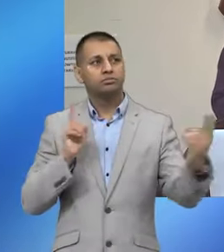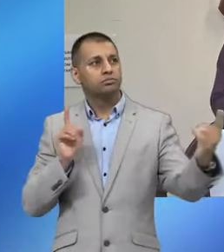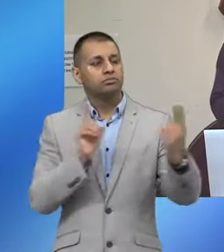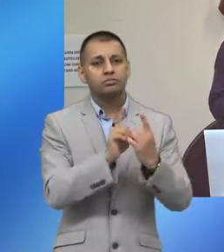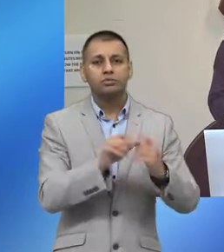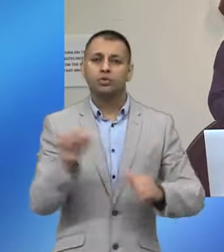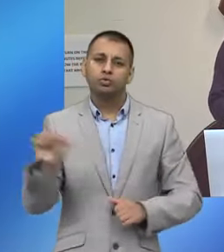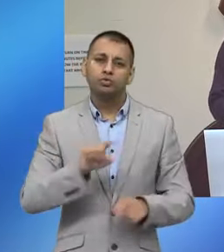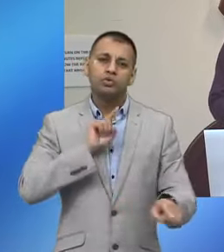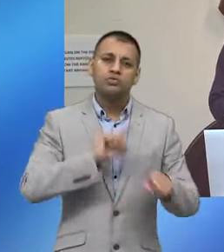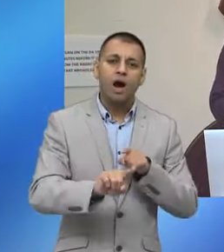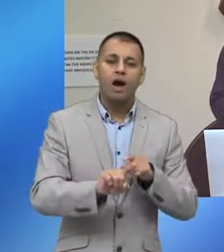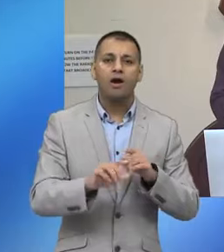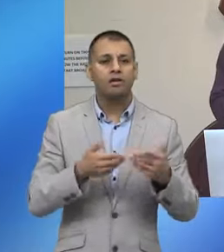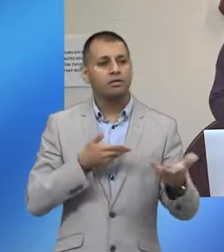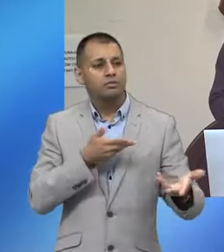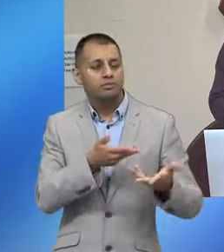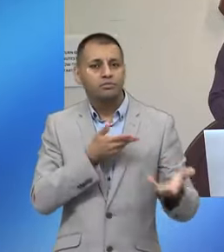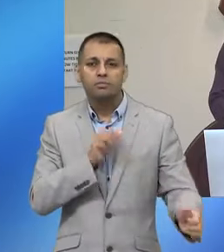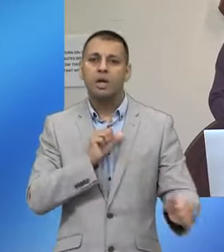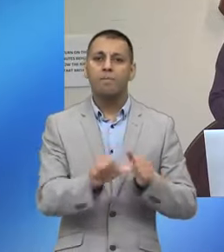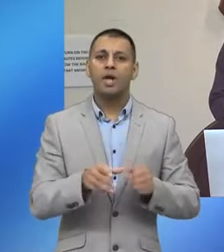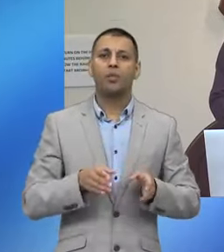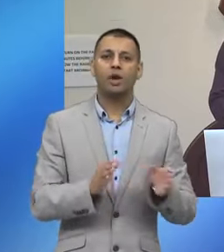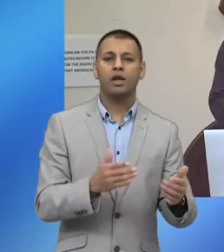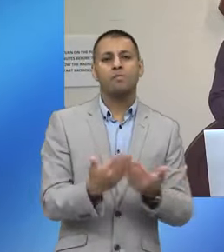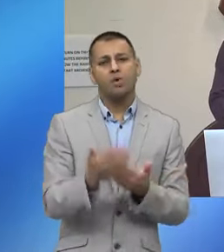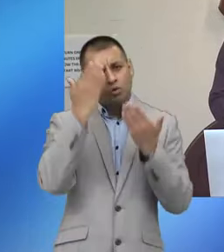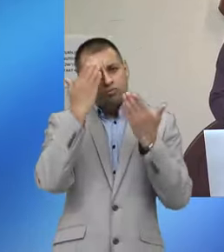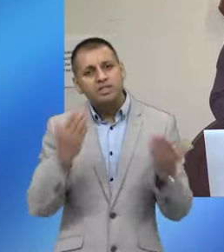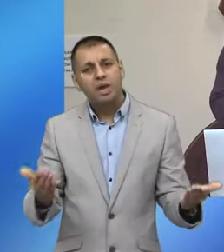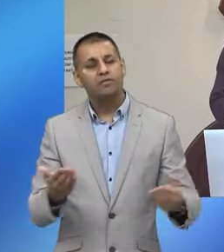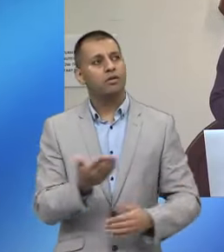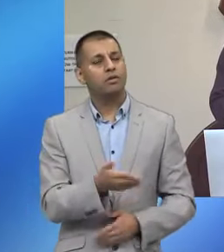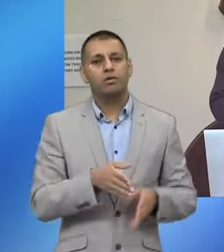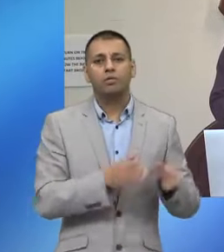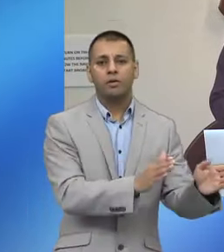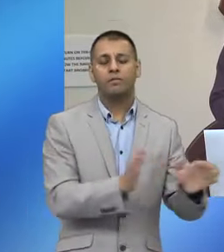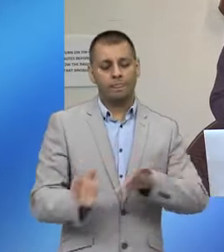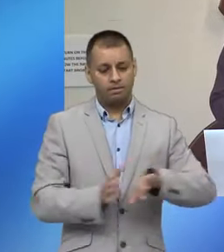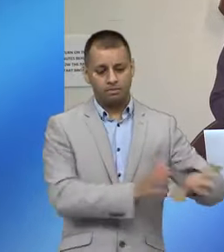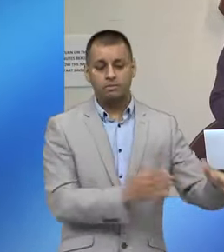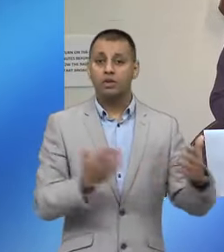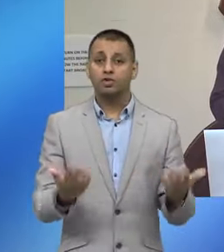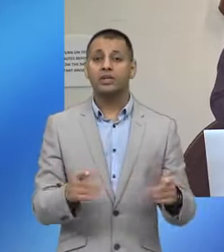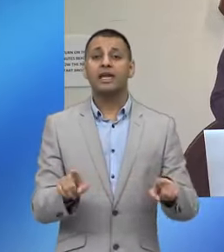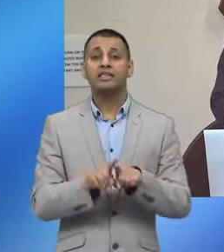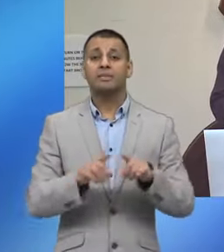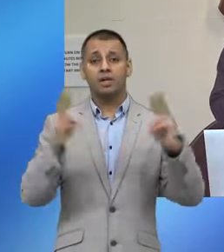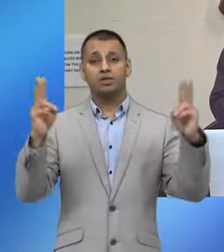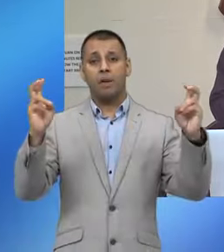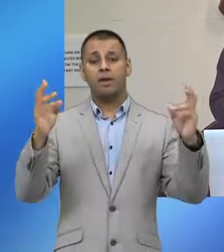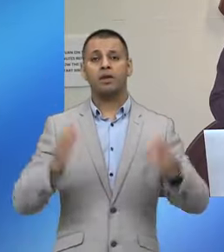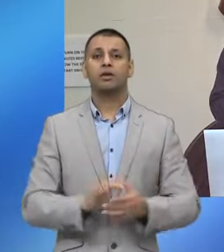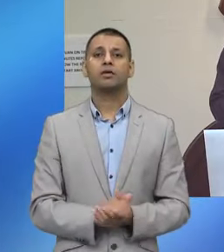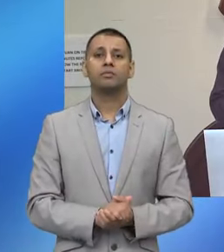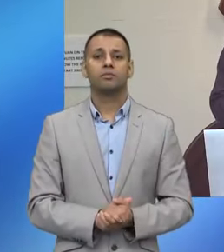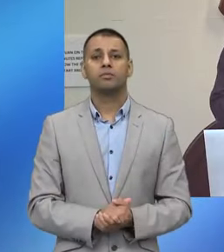we should try to deal with them in a better way, a more respectful manner. Today, inshallah, we have a similar